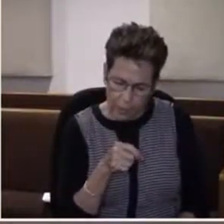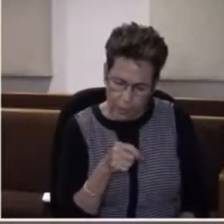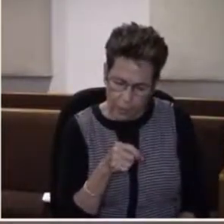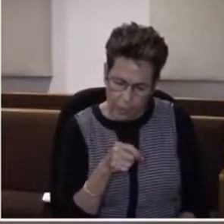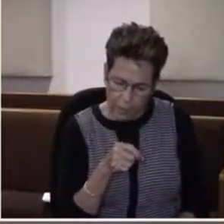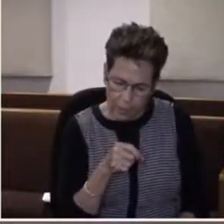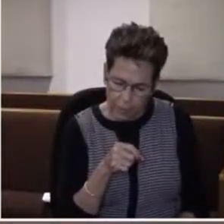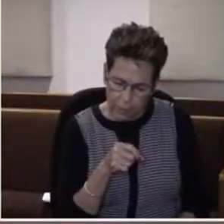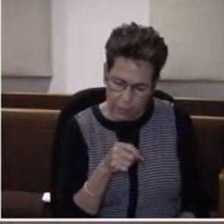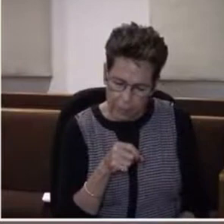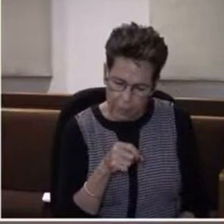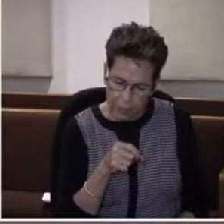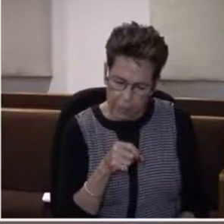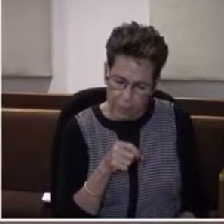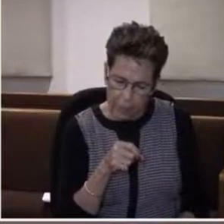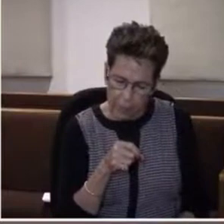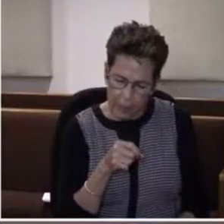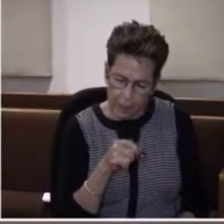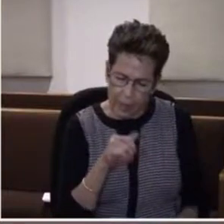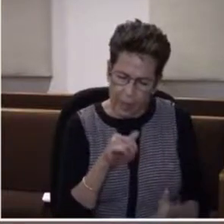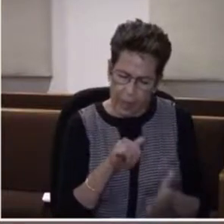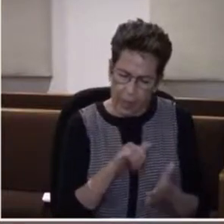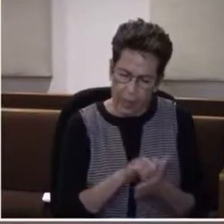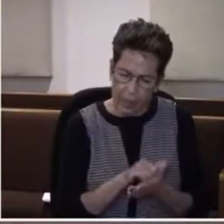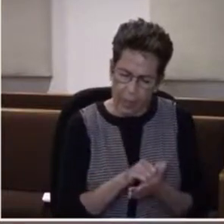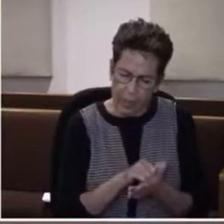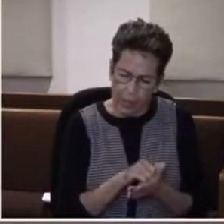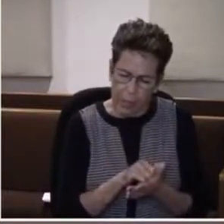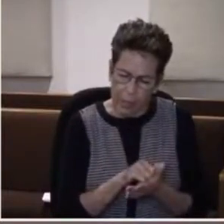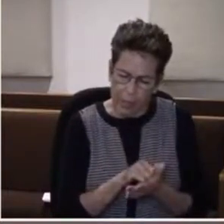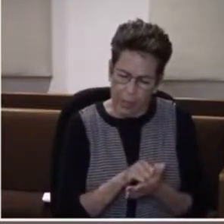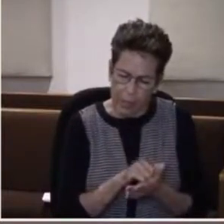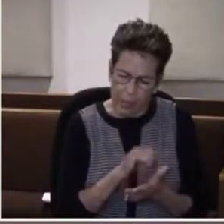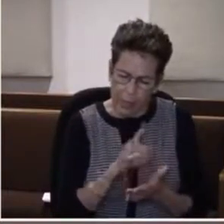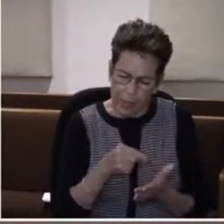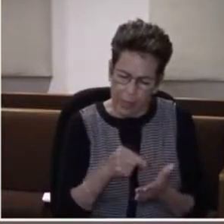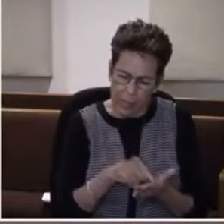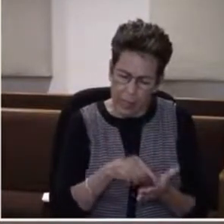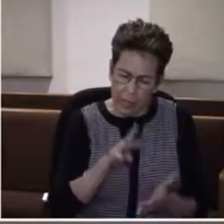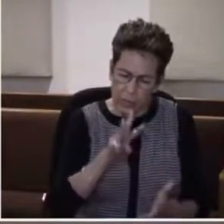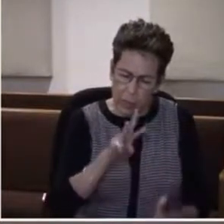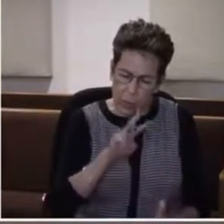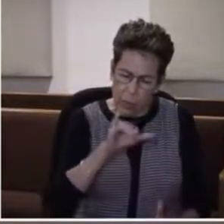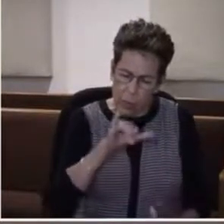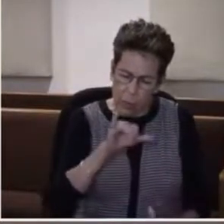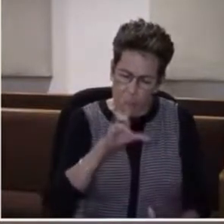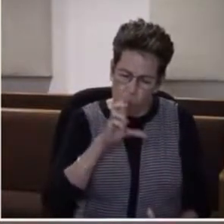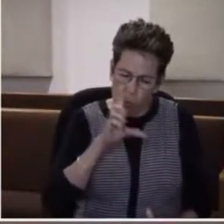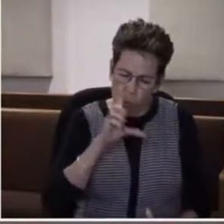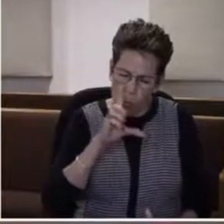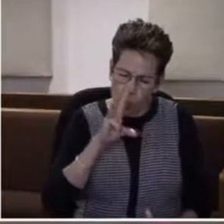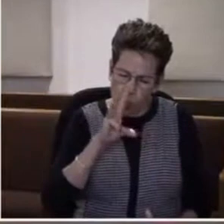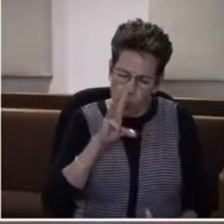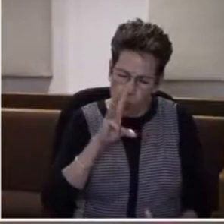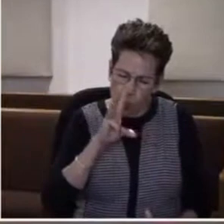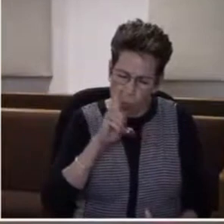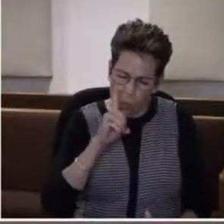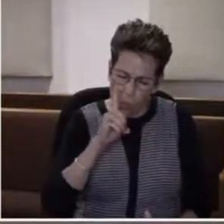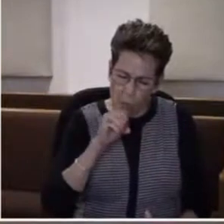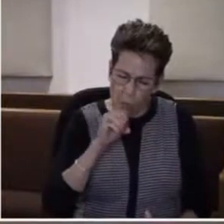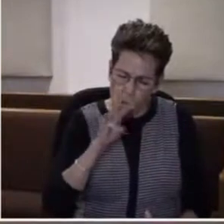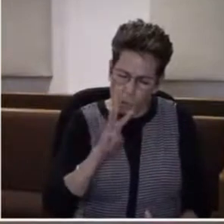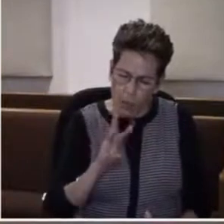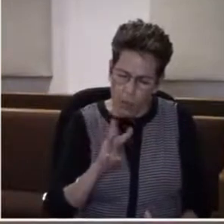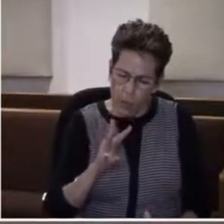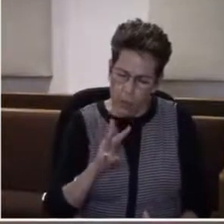thought went through that widow's mind, man, my life stinks. Lost my husband, can't care for